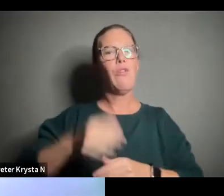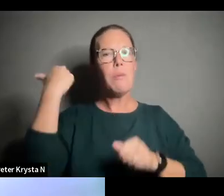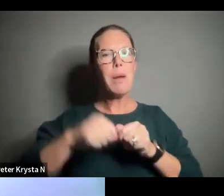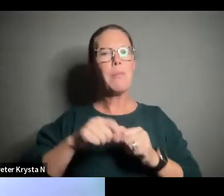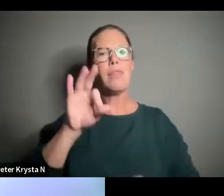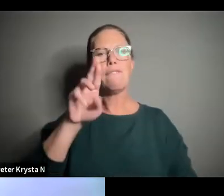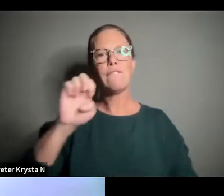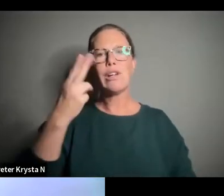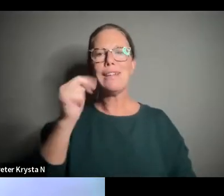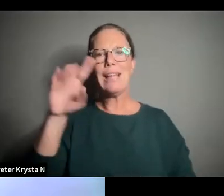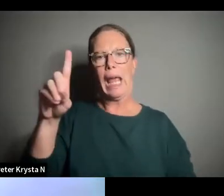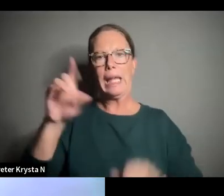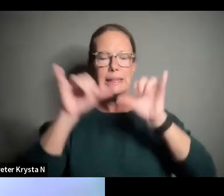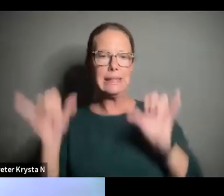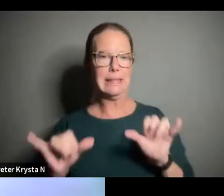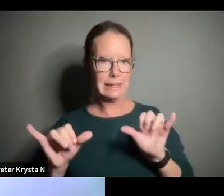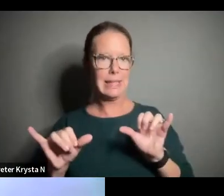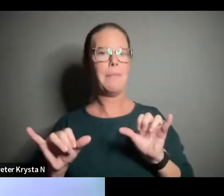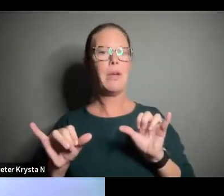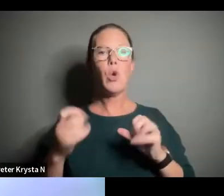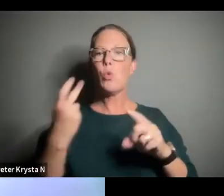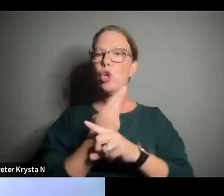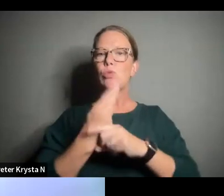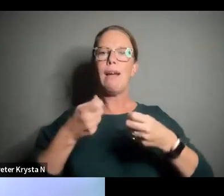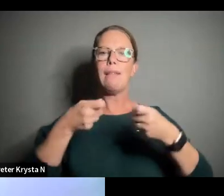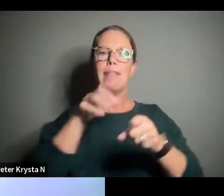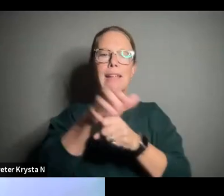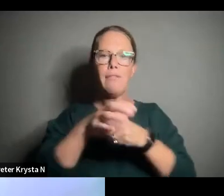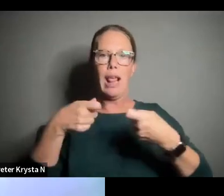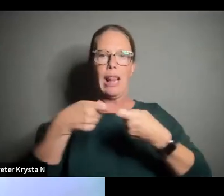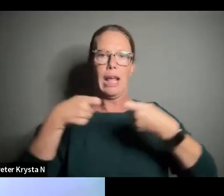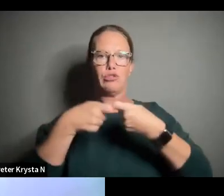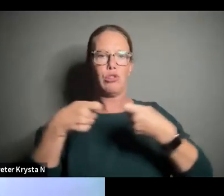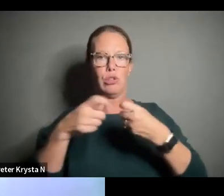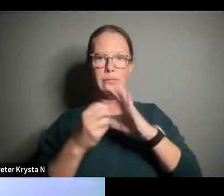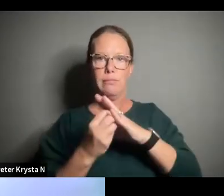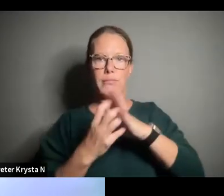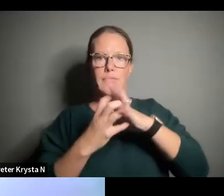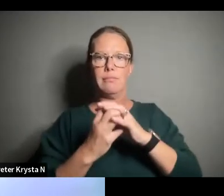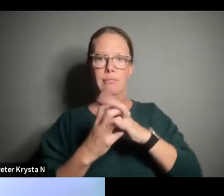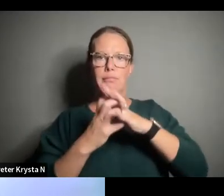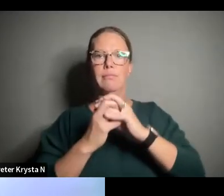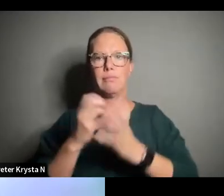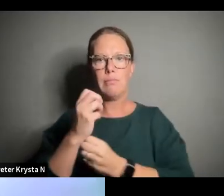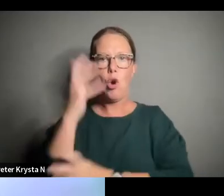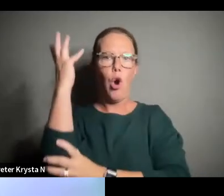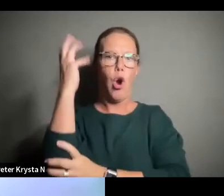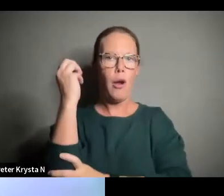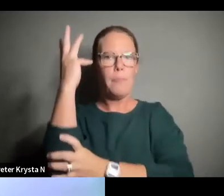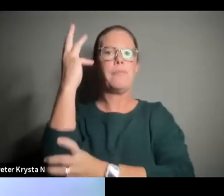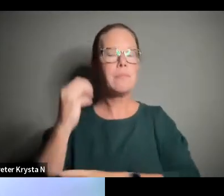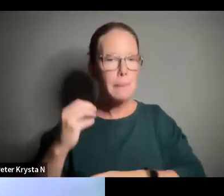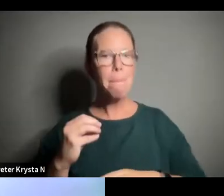also developed at Case Western Reserve, where we put enough electrodes in to move a hand or an arm and help patients. So we've had